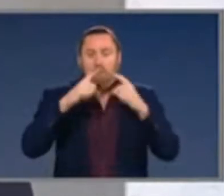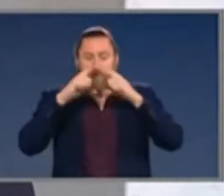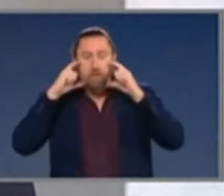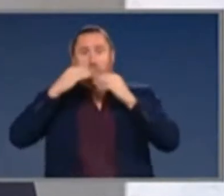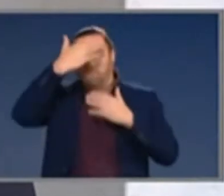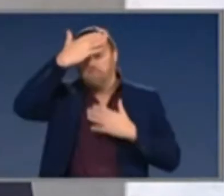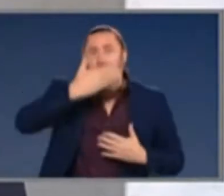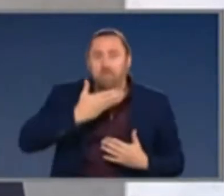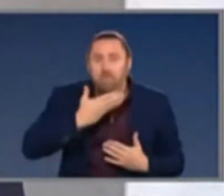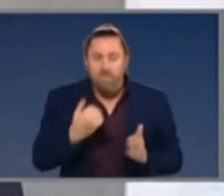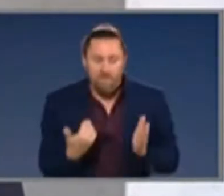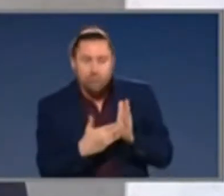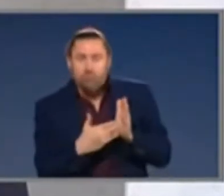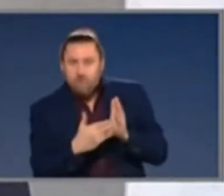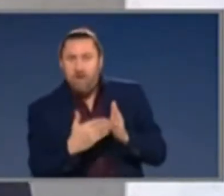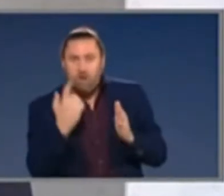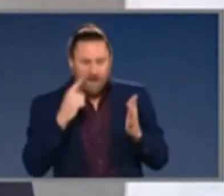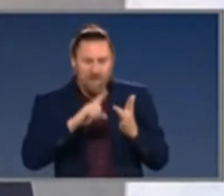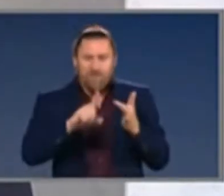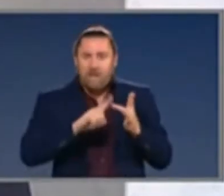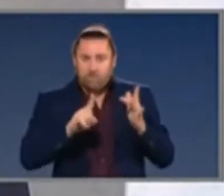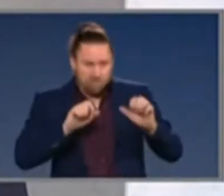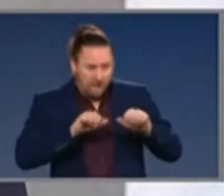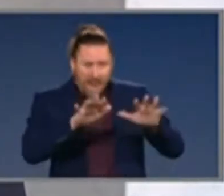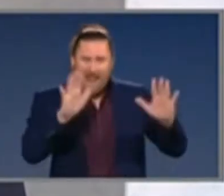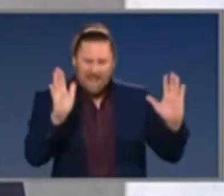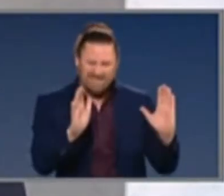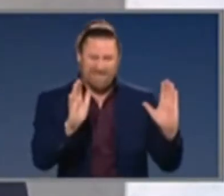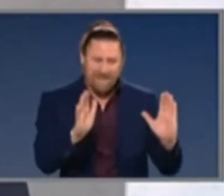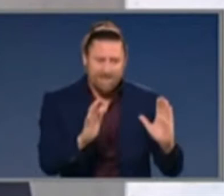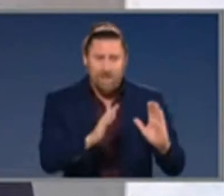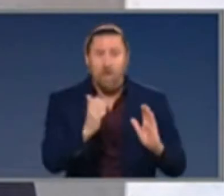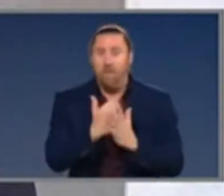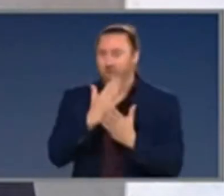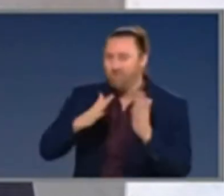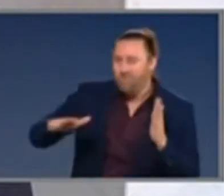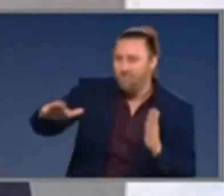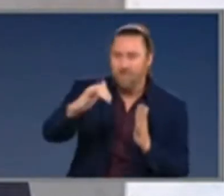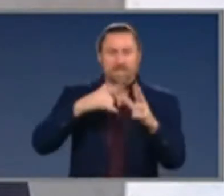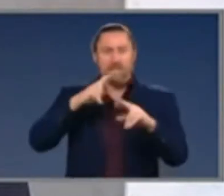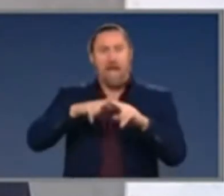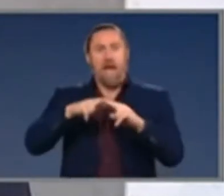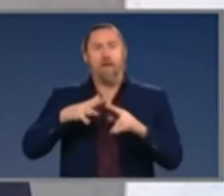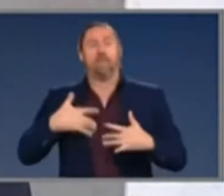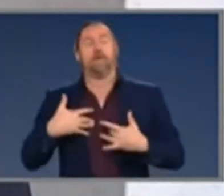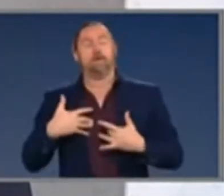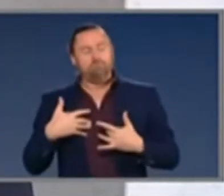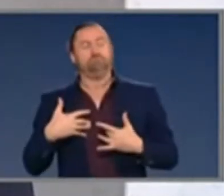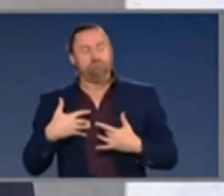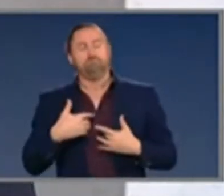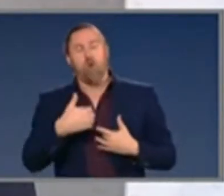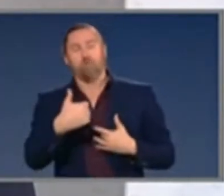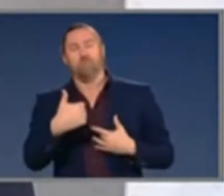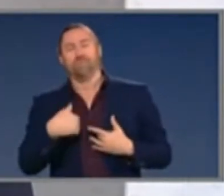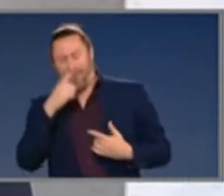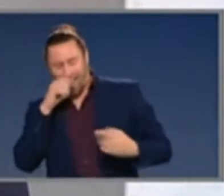and the additional support going into infection control, to assure the aged care workforce that they can get to